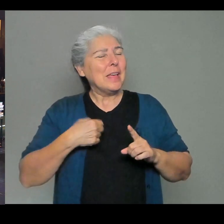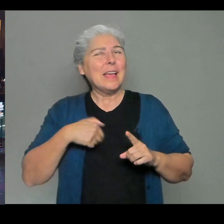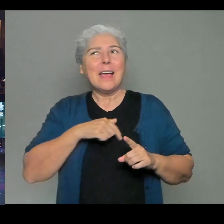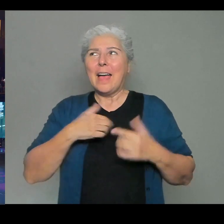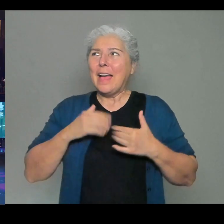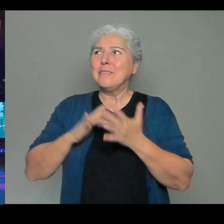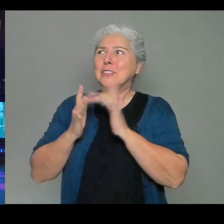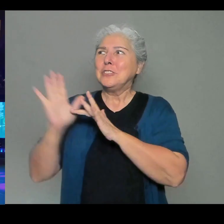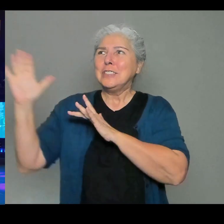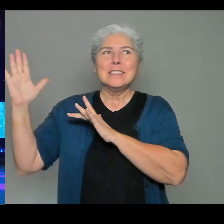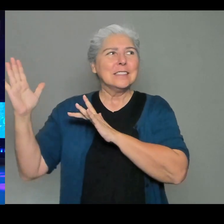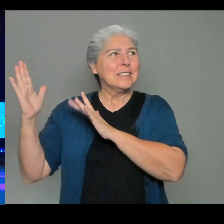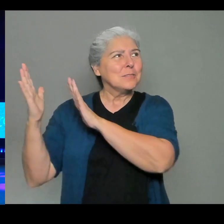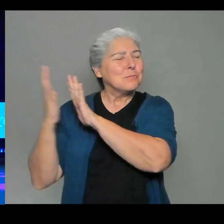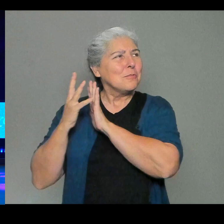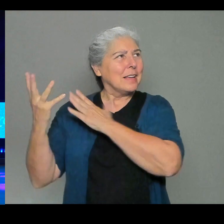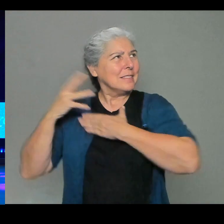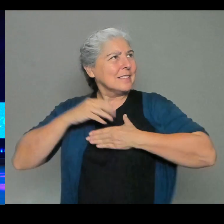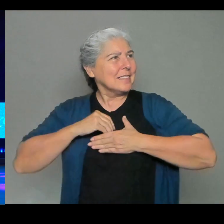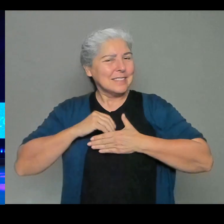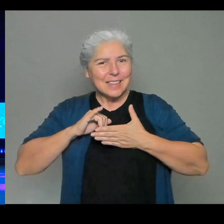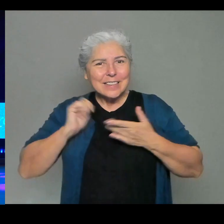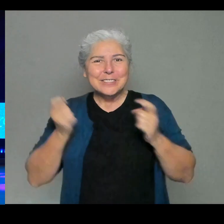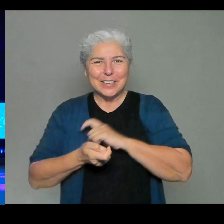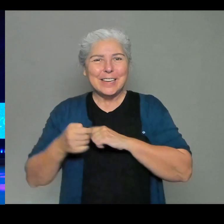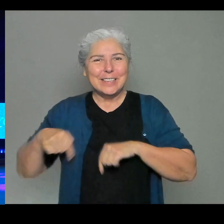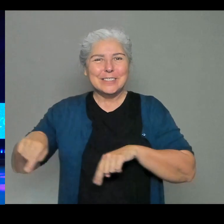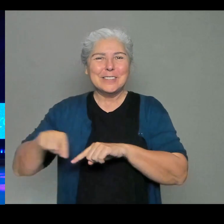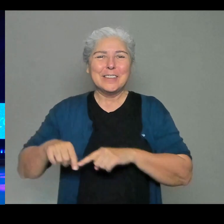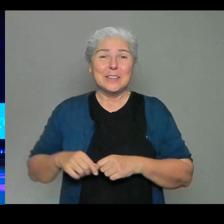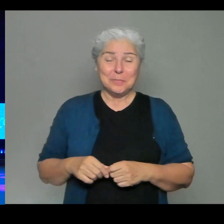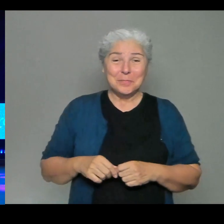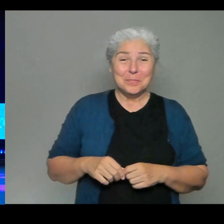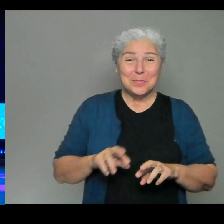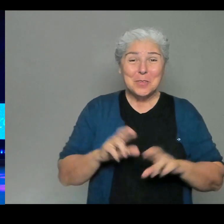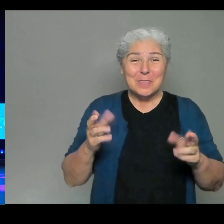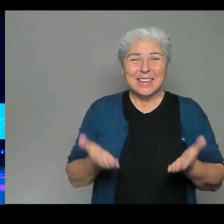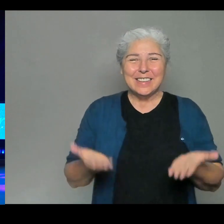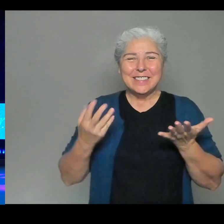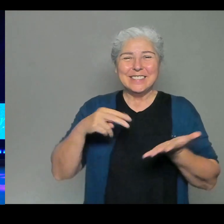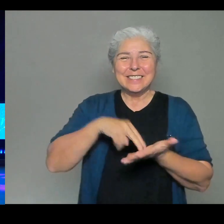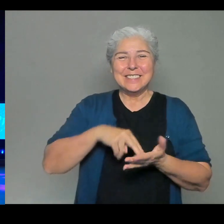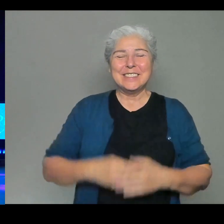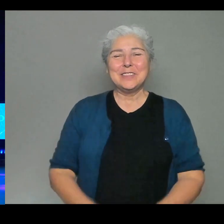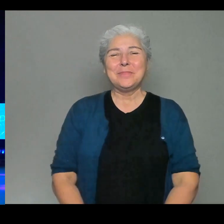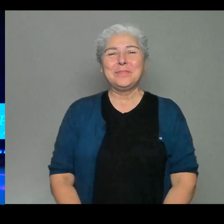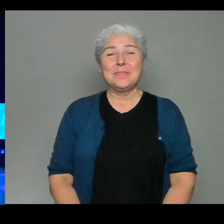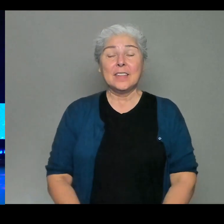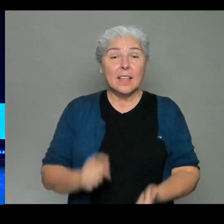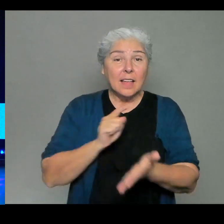wanna walk in the presence of God and have that presence change you, amen? Amen, let's all stand up.